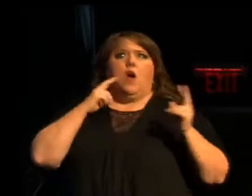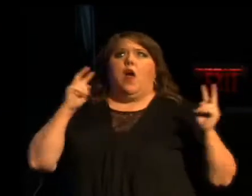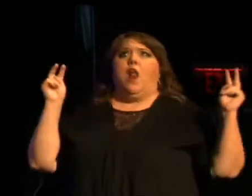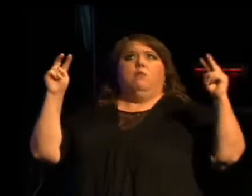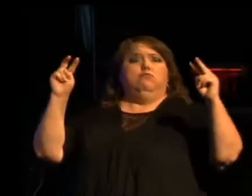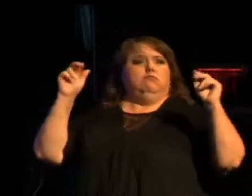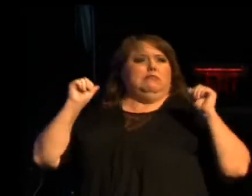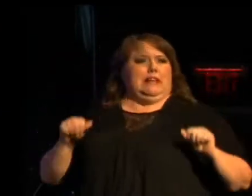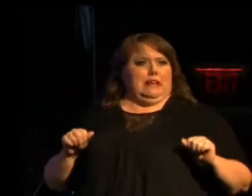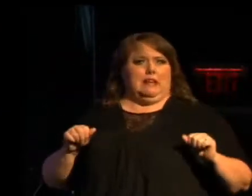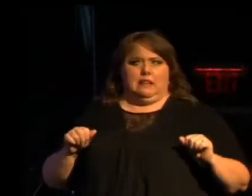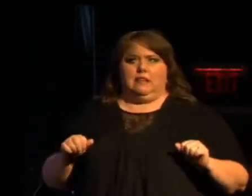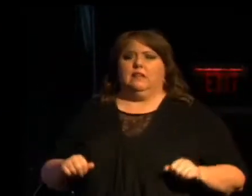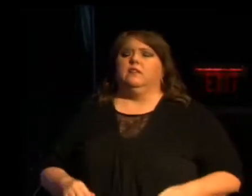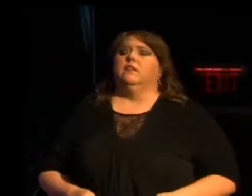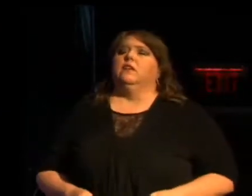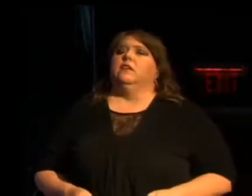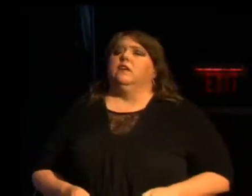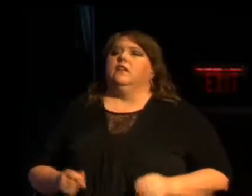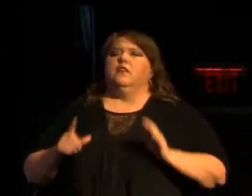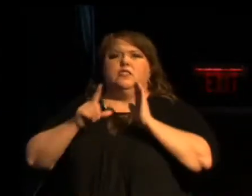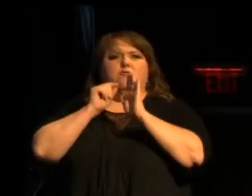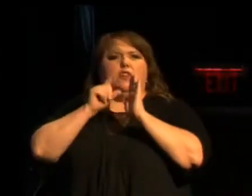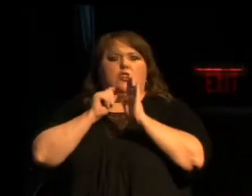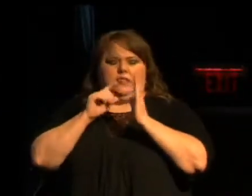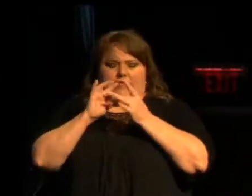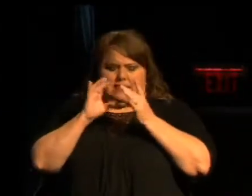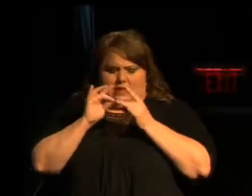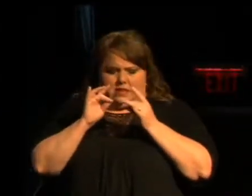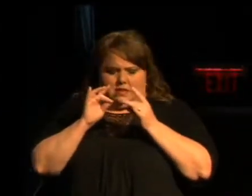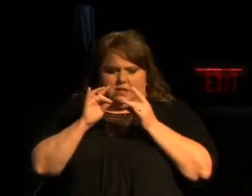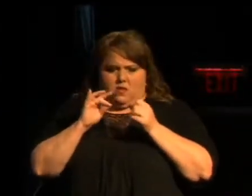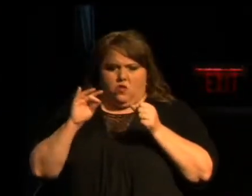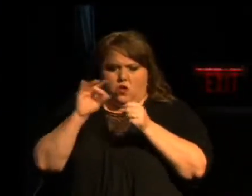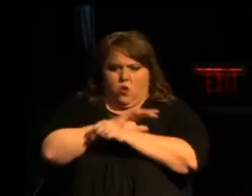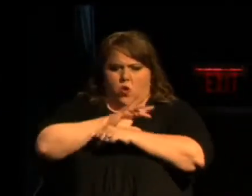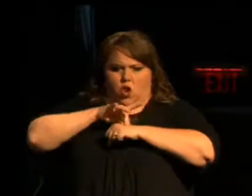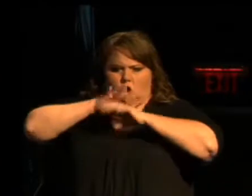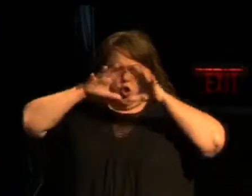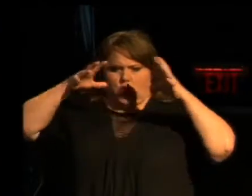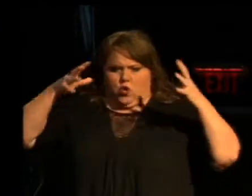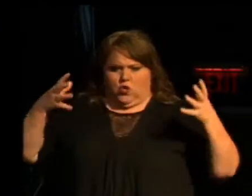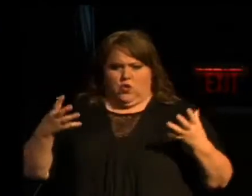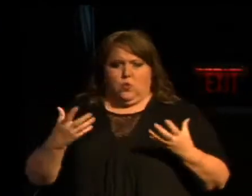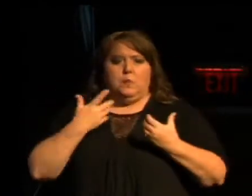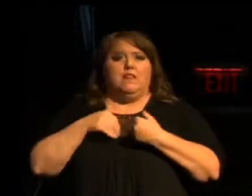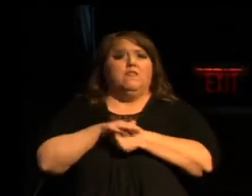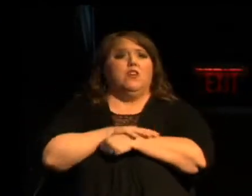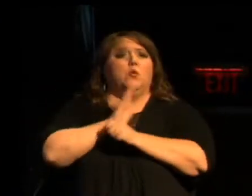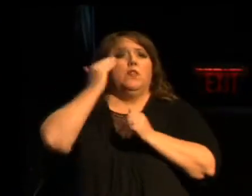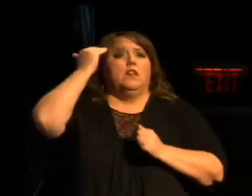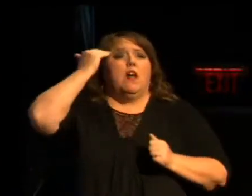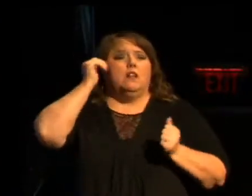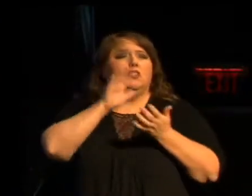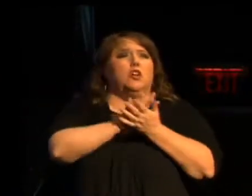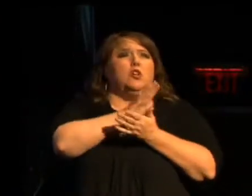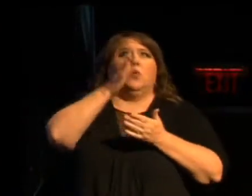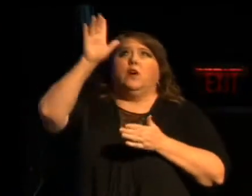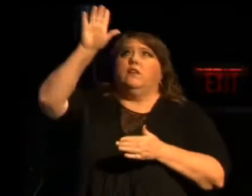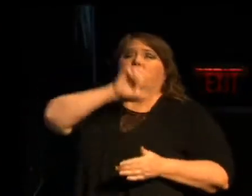see. There's a verse in Habakkuk that says, "The whole earth will be filled with the knowledge and glory